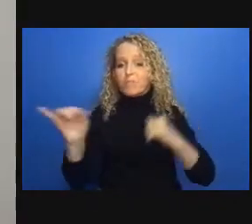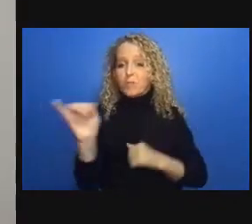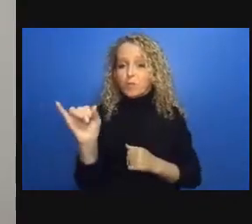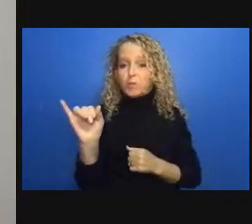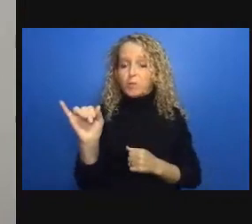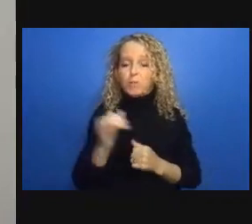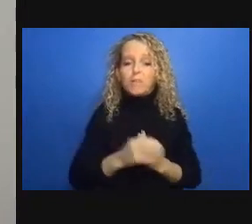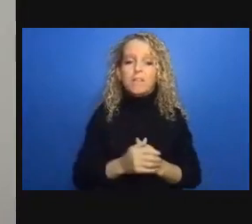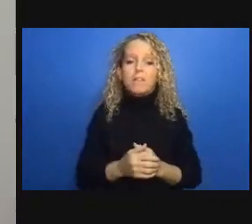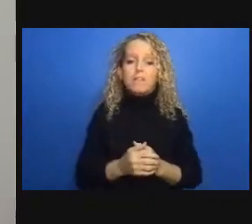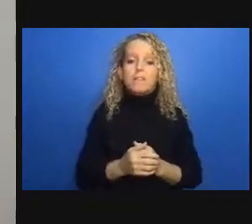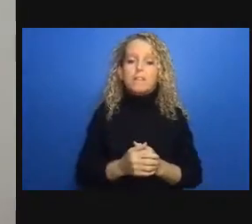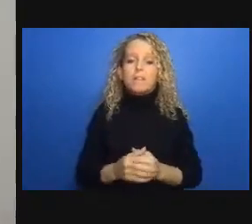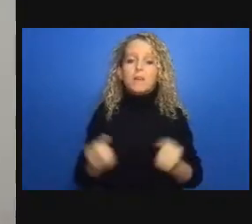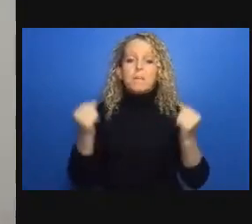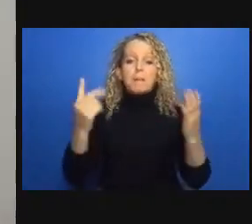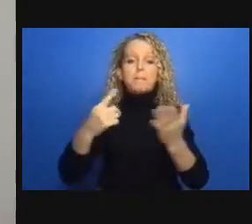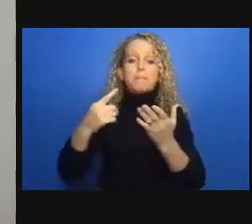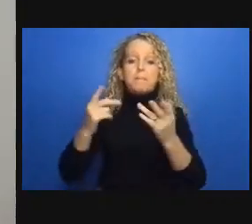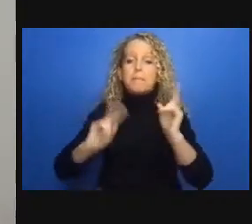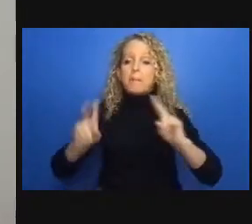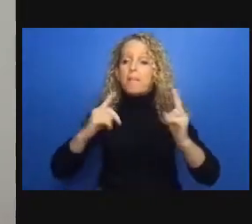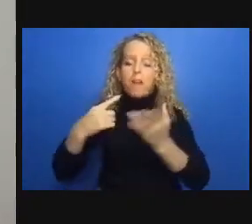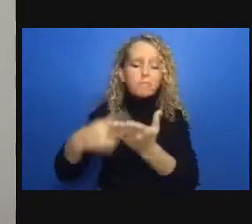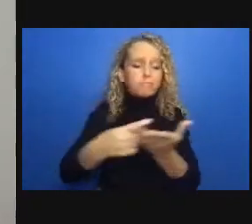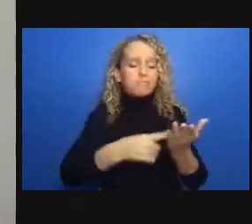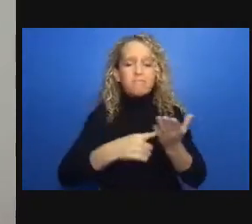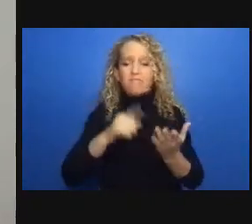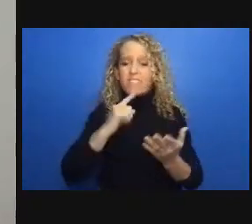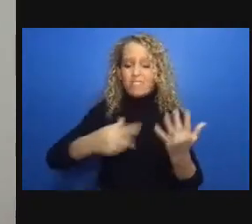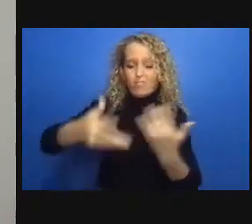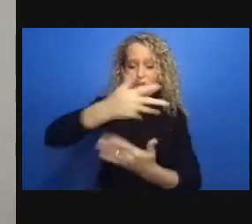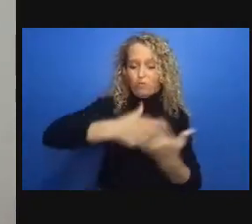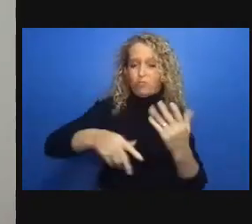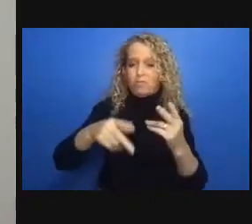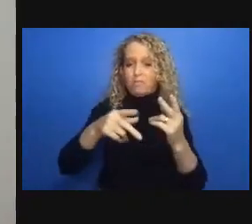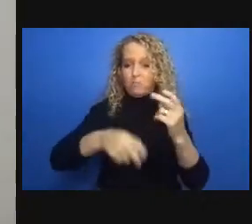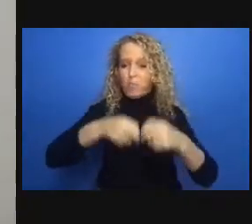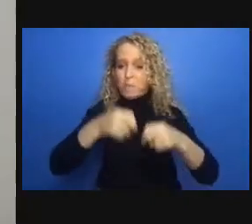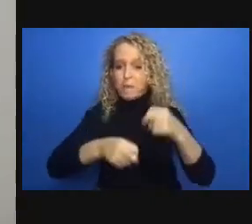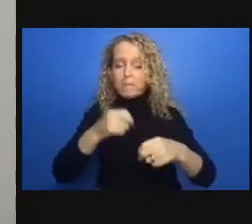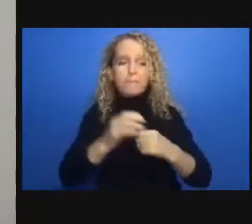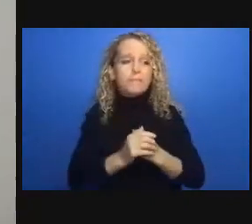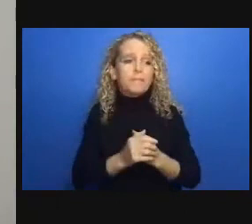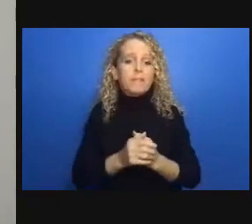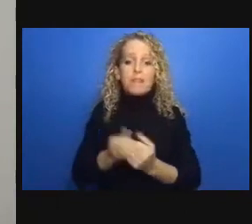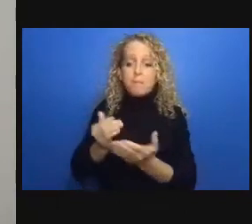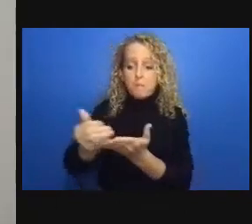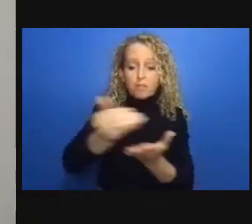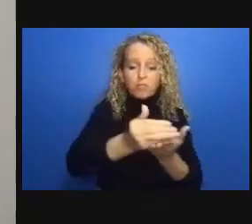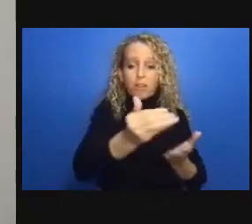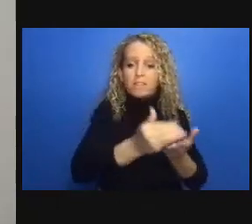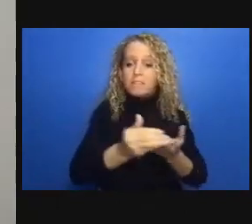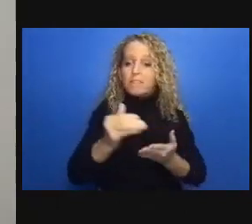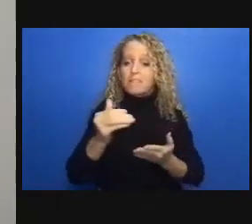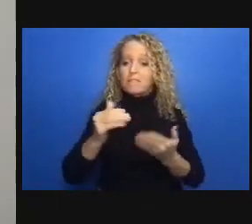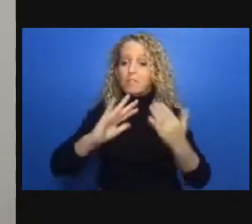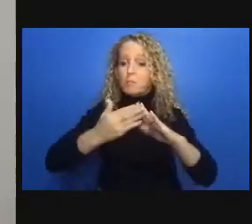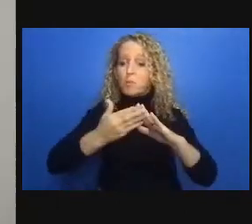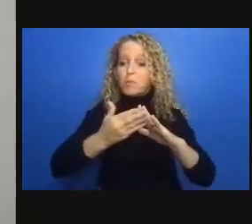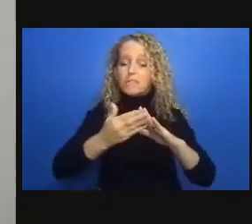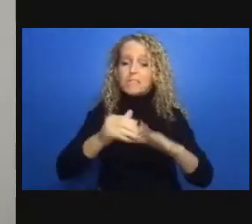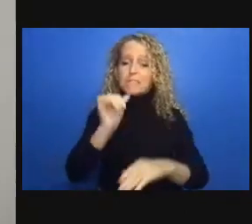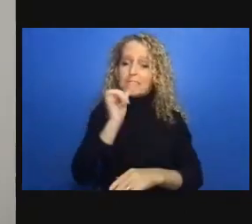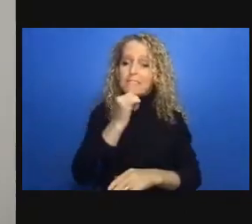social issue and how marginalized communities suffered more, and that was repeated in the federal report that came out last week. You know,